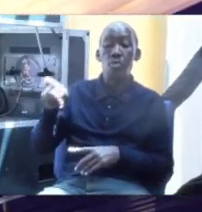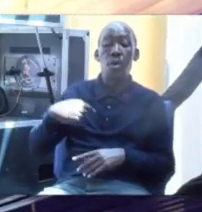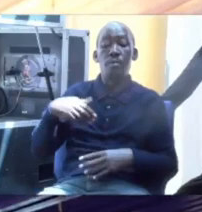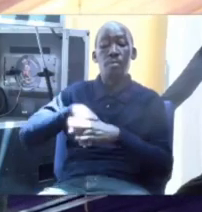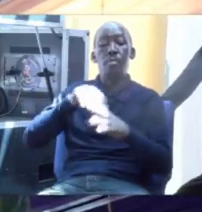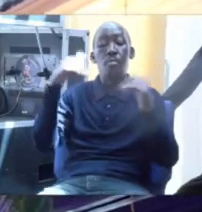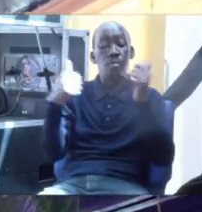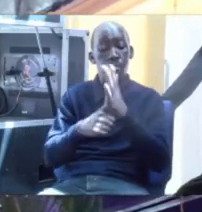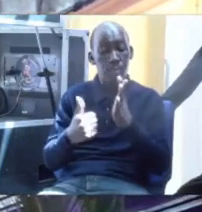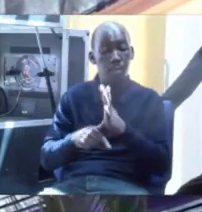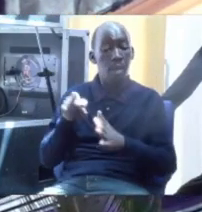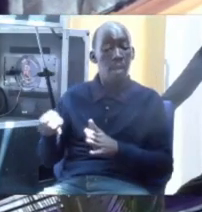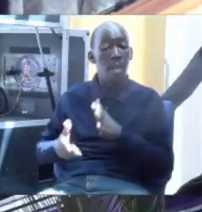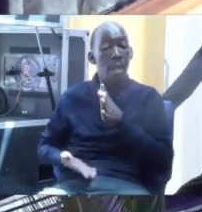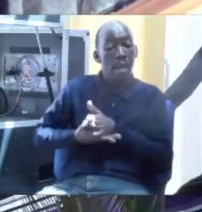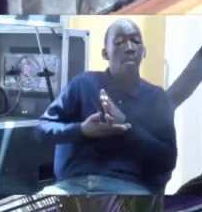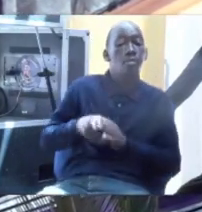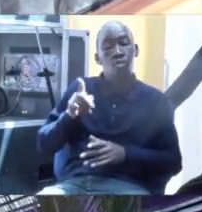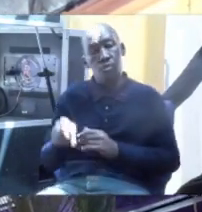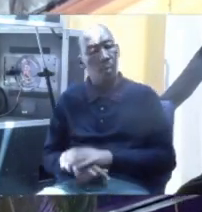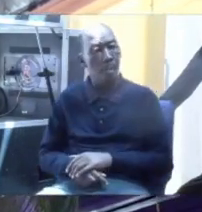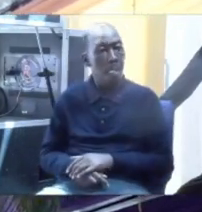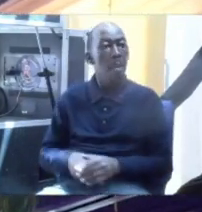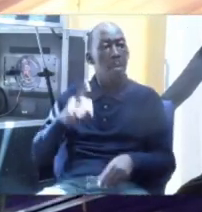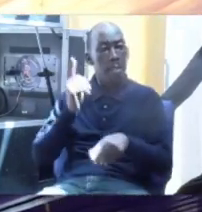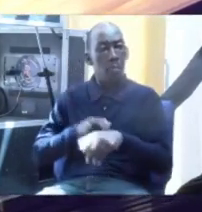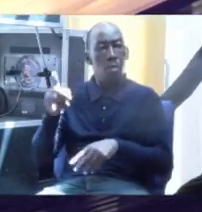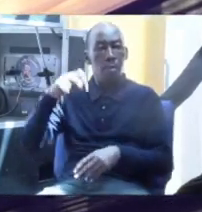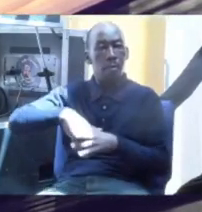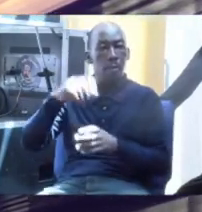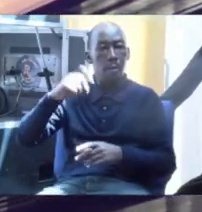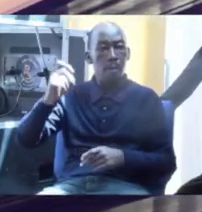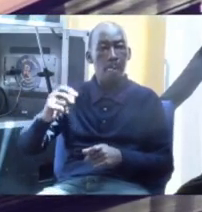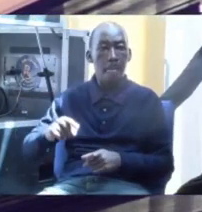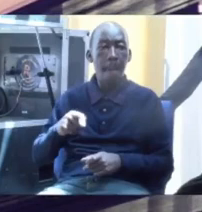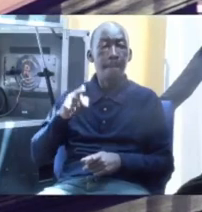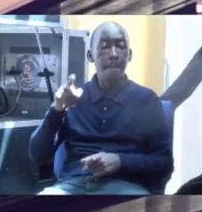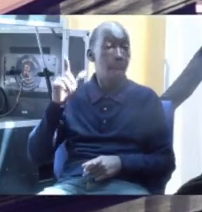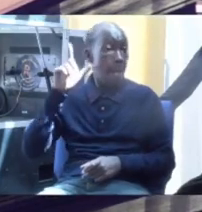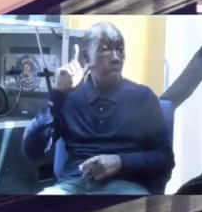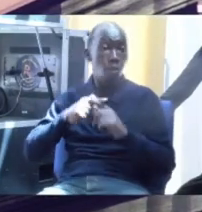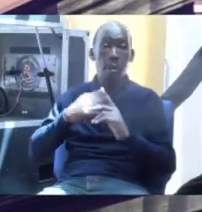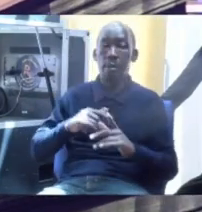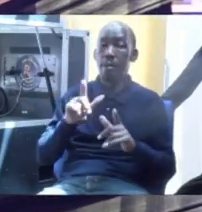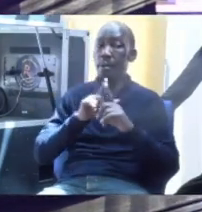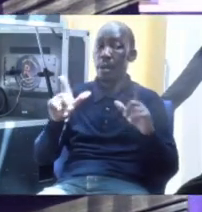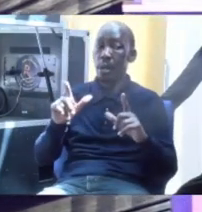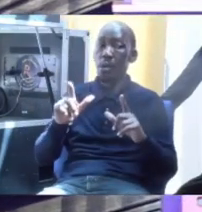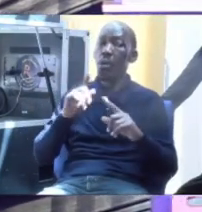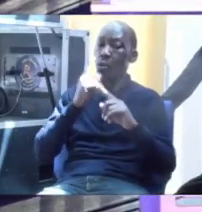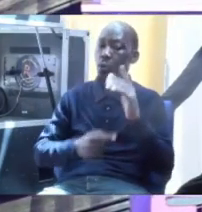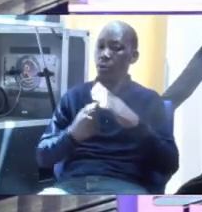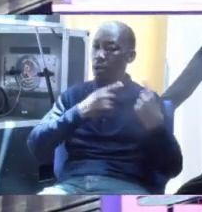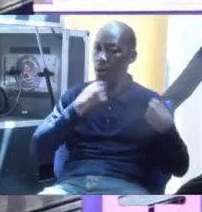Ili ukiwa kwenye shida. He's the one to help you. Ndiye atakaye kusaidia. When you are in need. Ukiwa kwenye hitaji. Now listen to my language. What the heart of